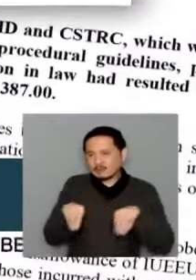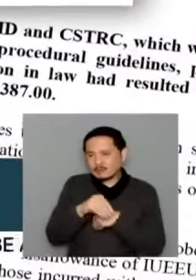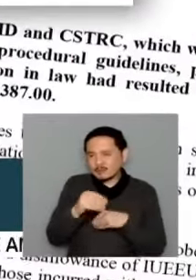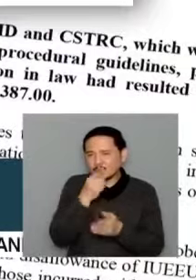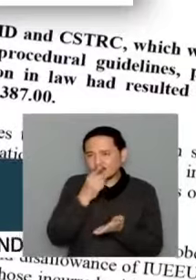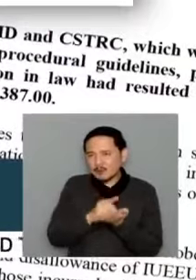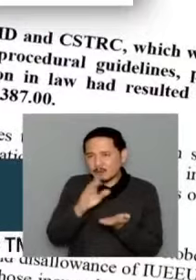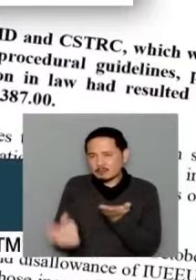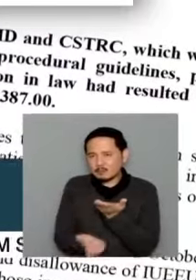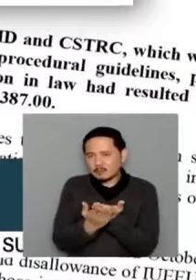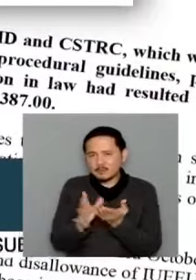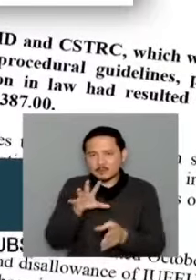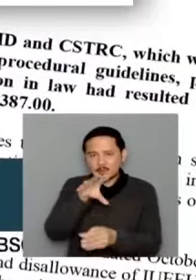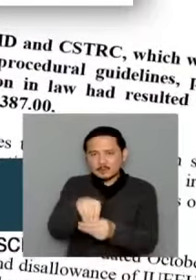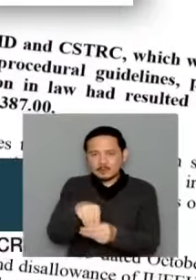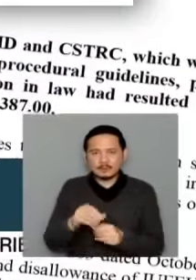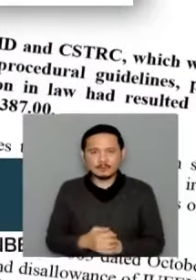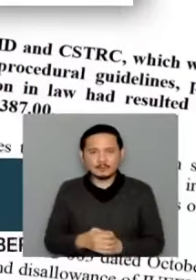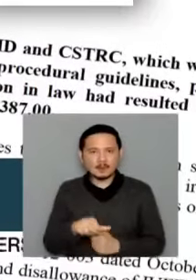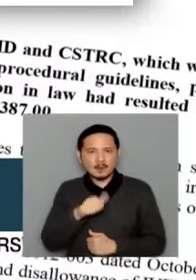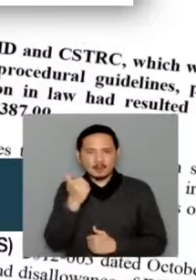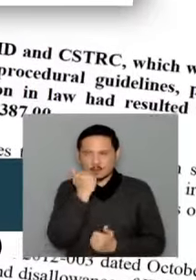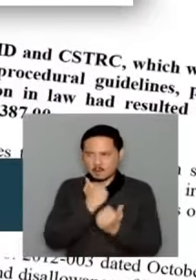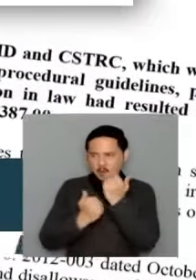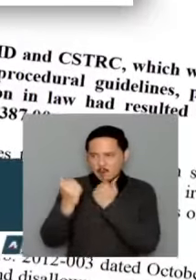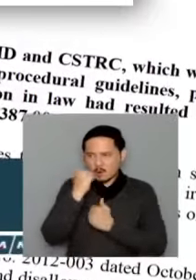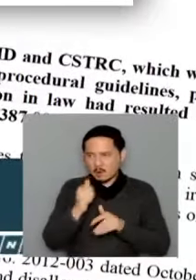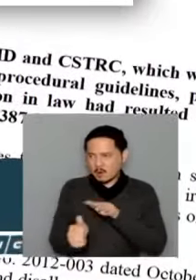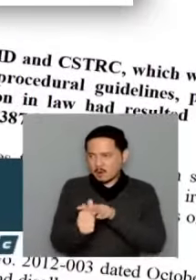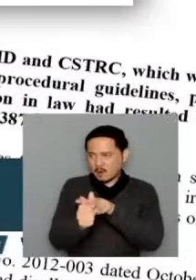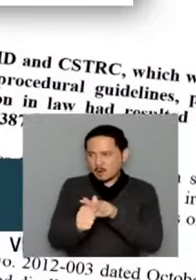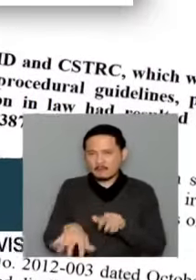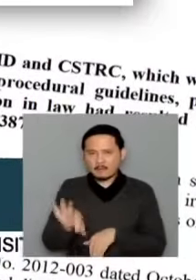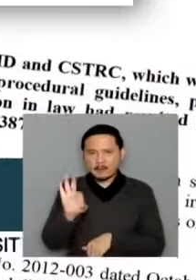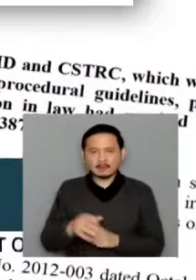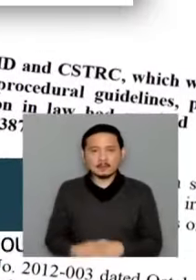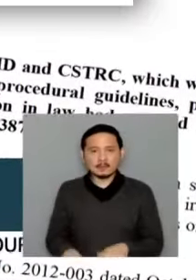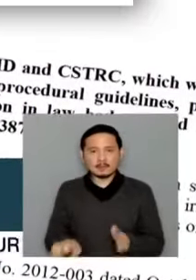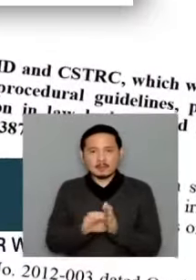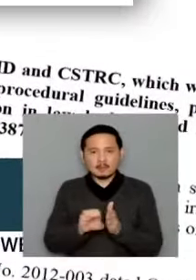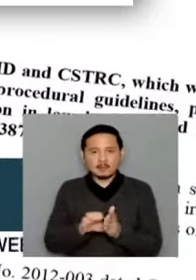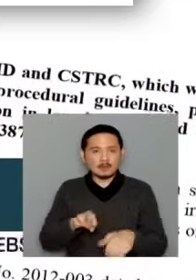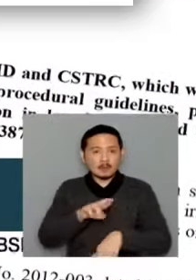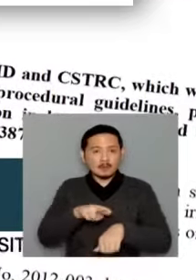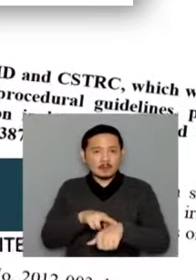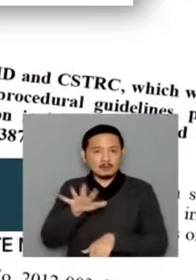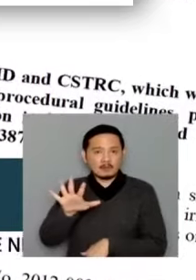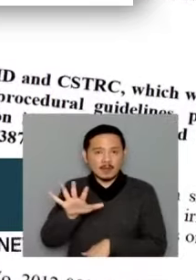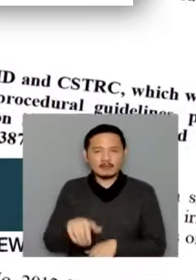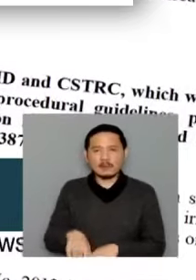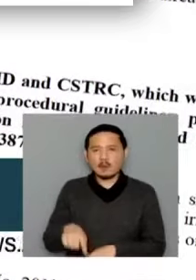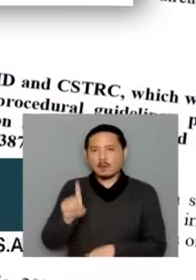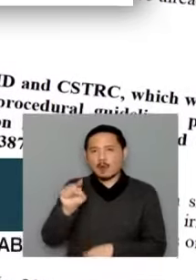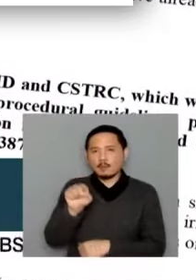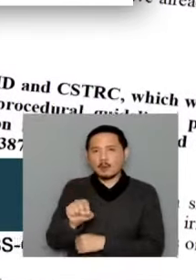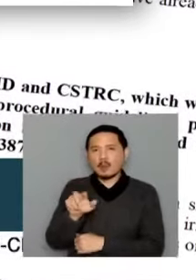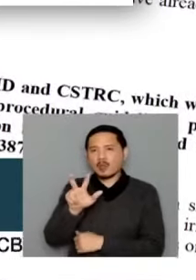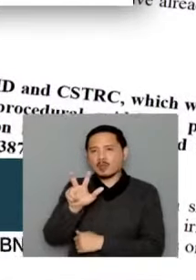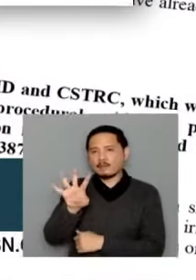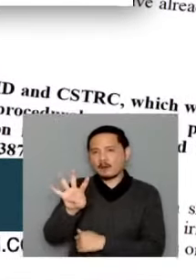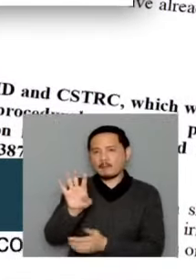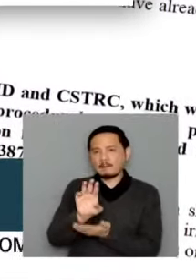irregular expenditures were also noted by the audit team, particularly disbursements in Region 5 totaling 1.34 million pesos,